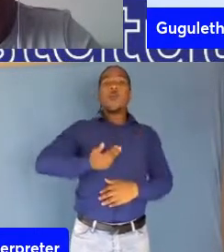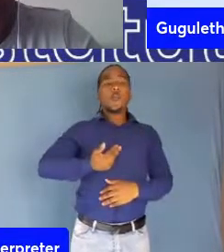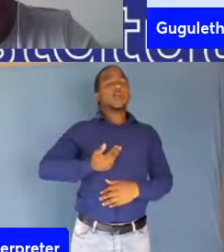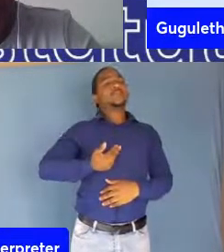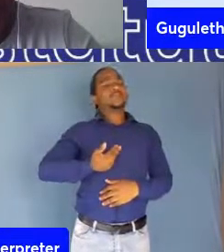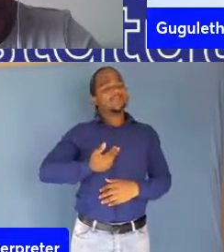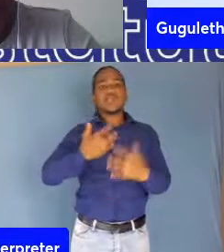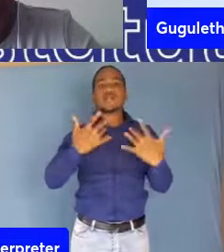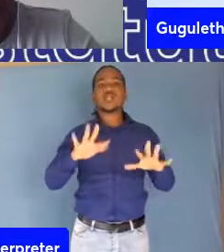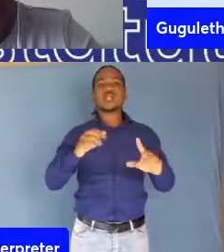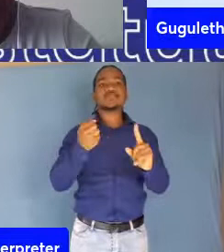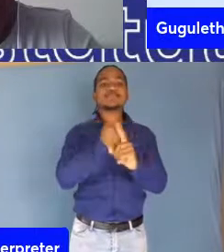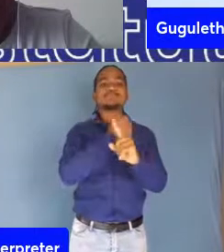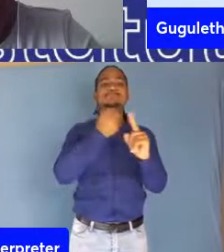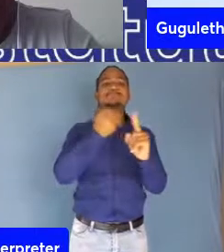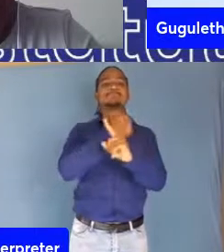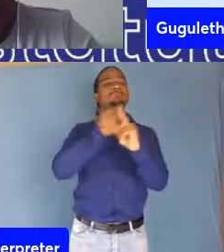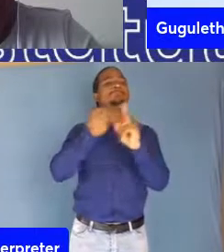or